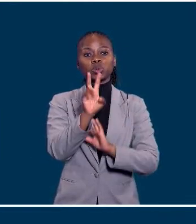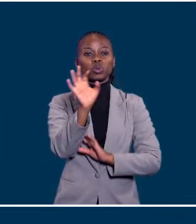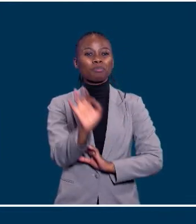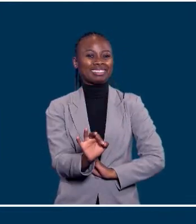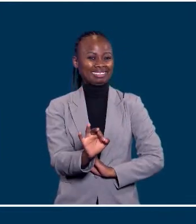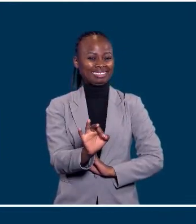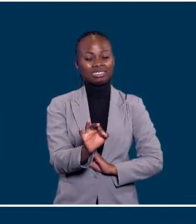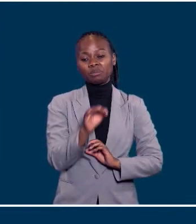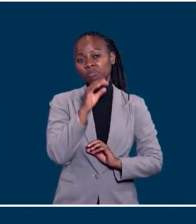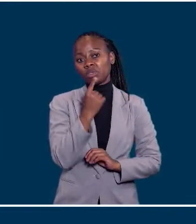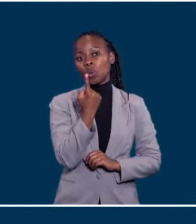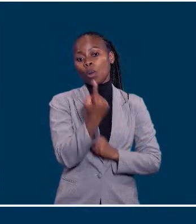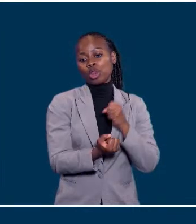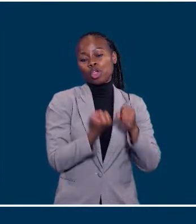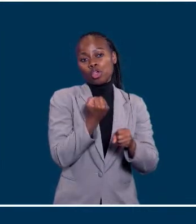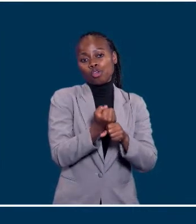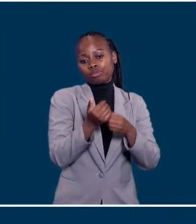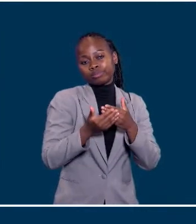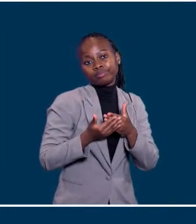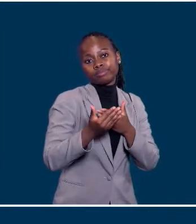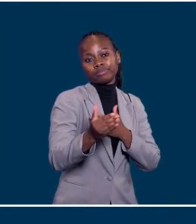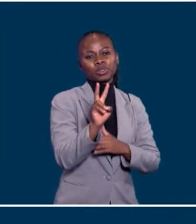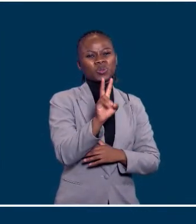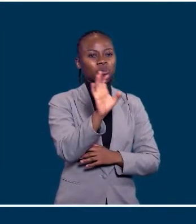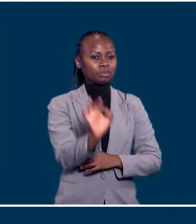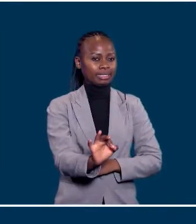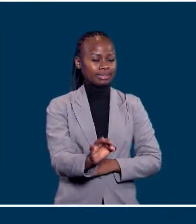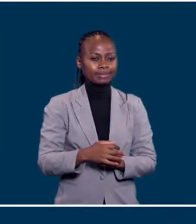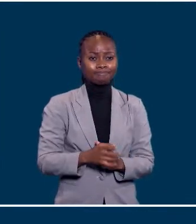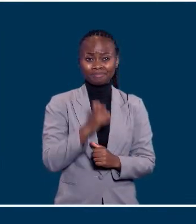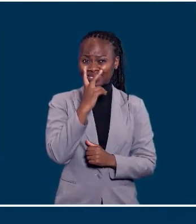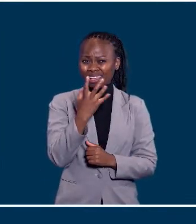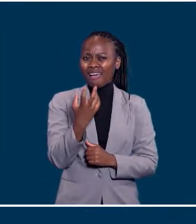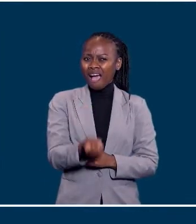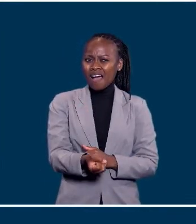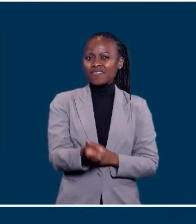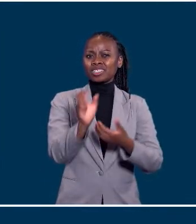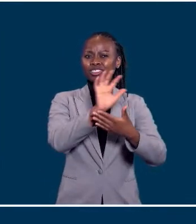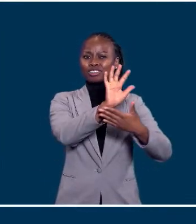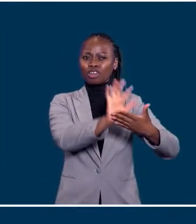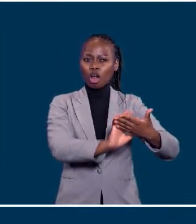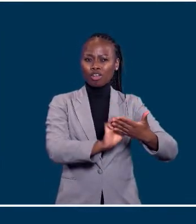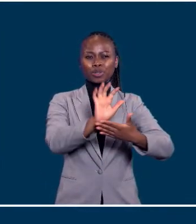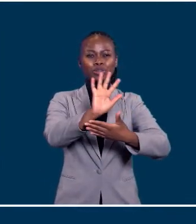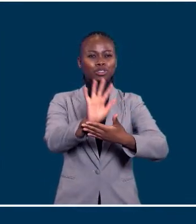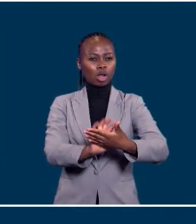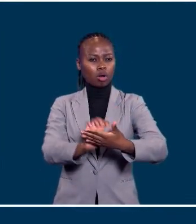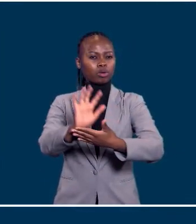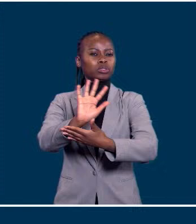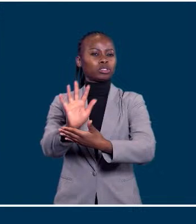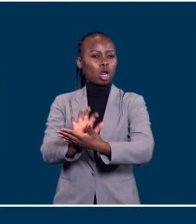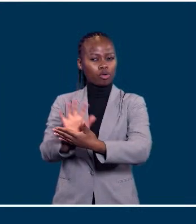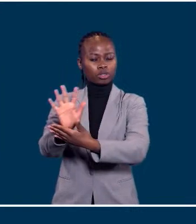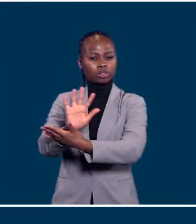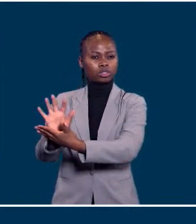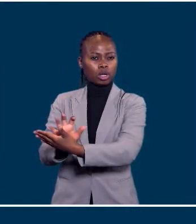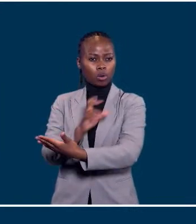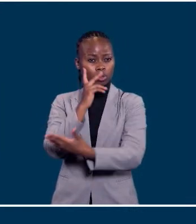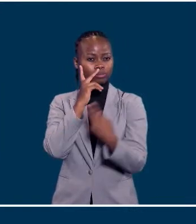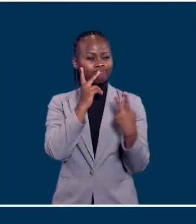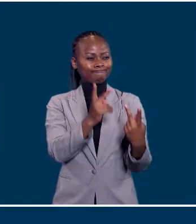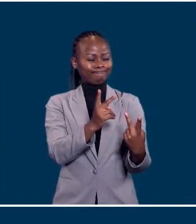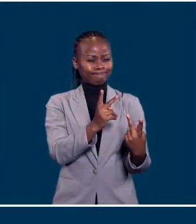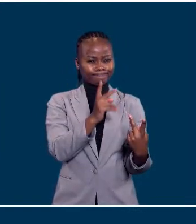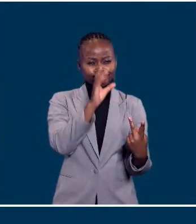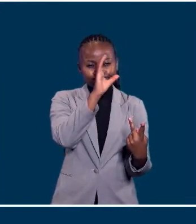the course of a year. So these different scenarios on balance, and if you watch them quite carefully and